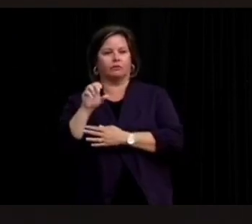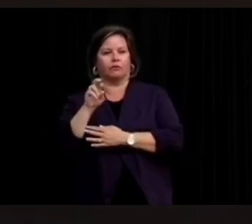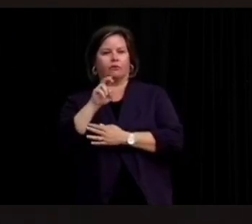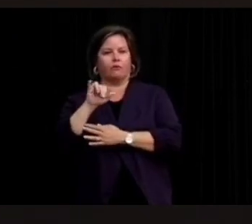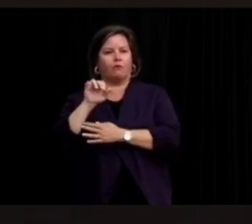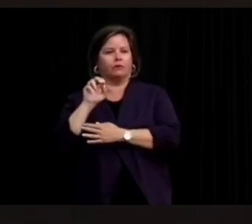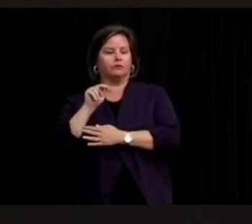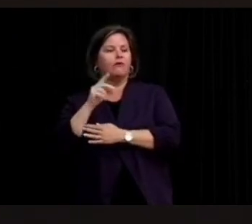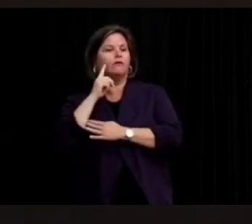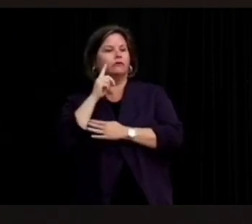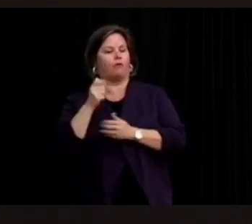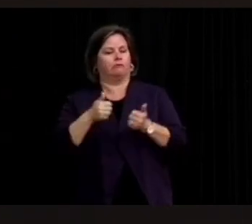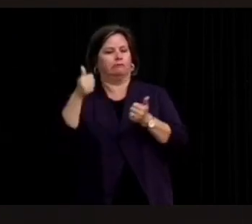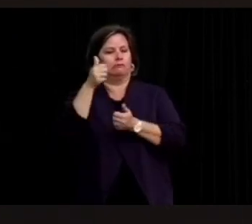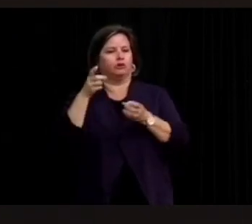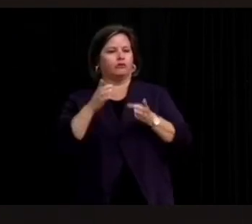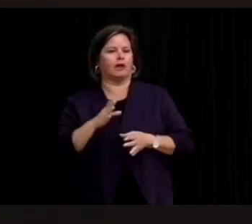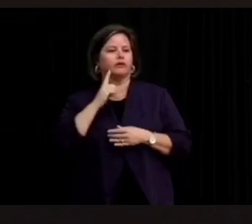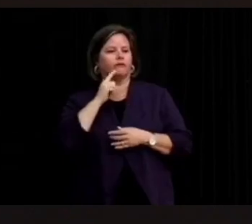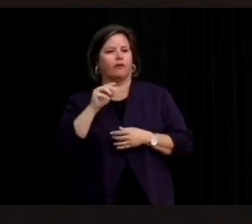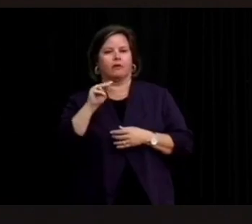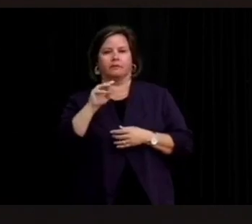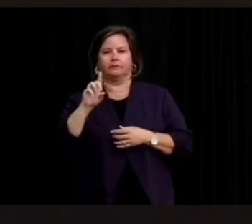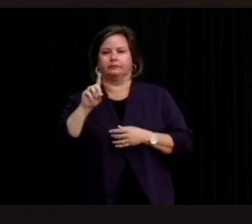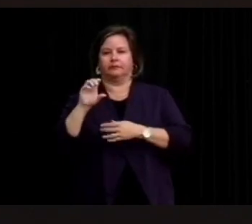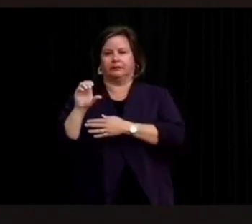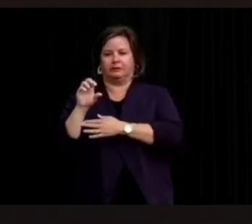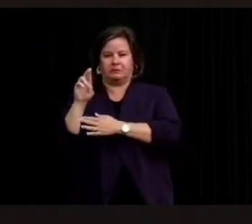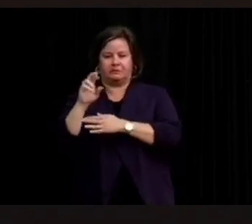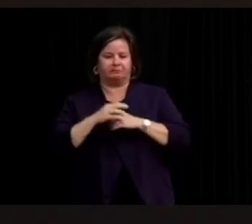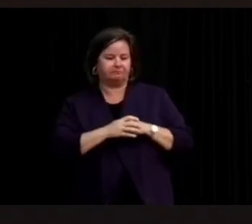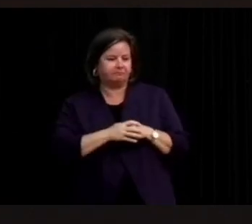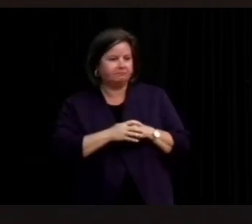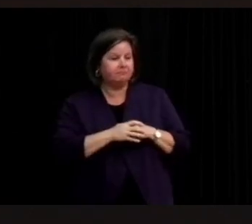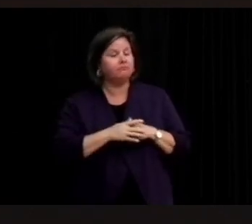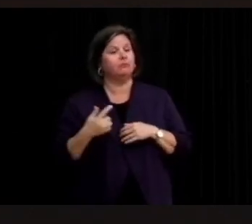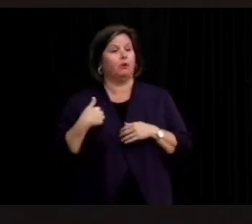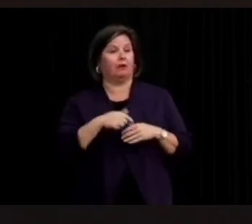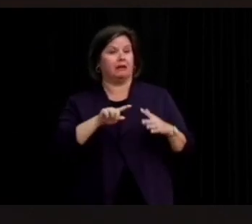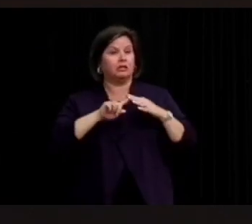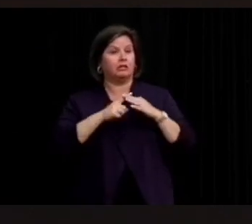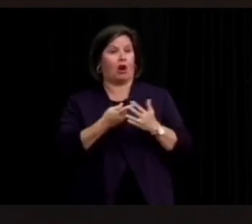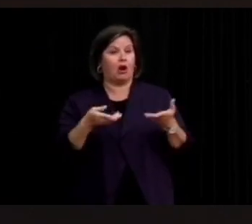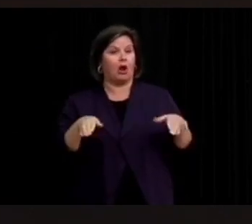Michigan Department of Civil Rights. We are about to start our closing plenary.